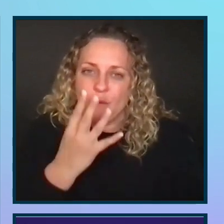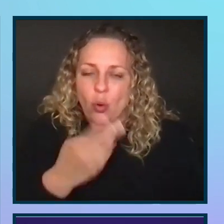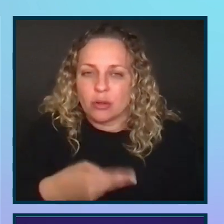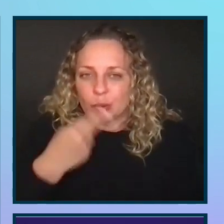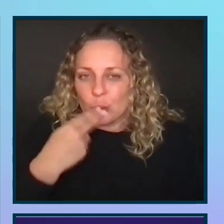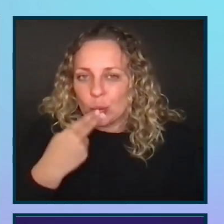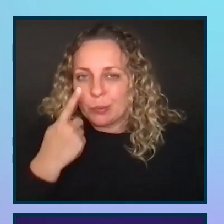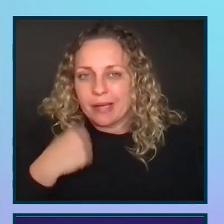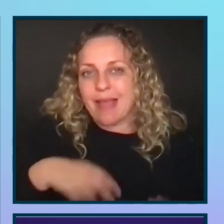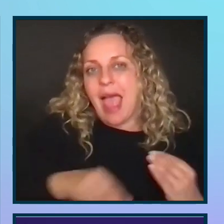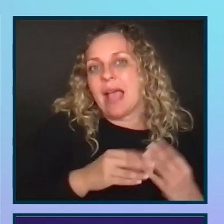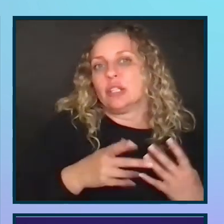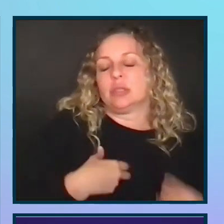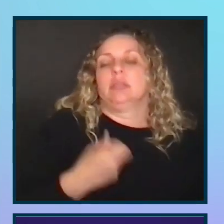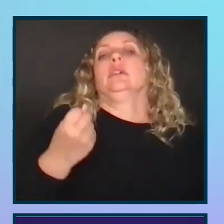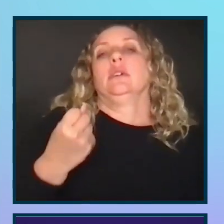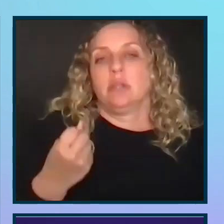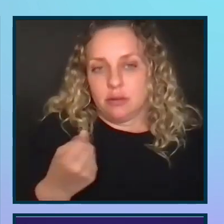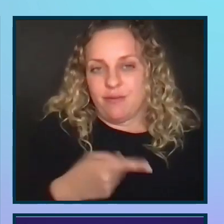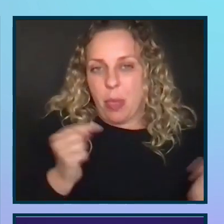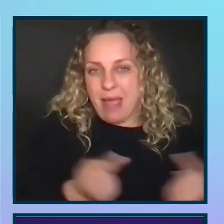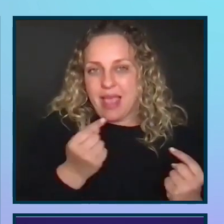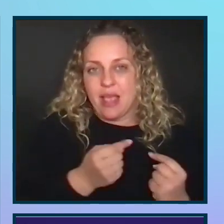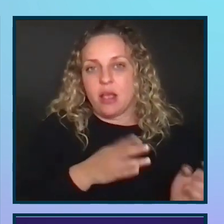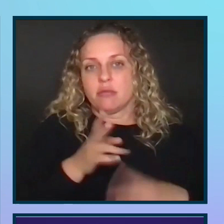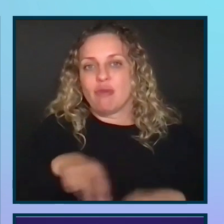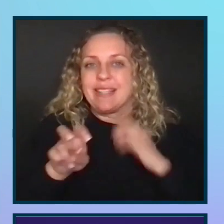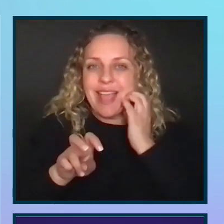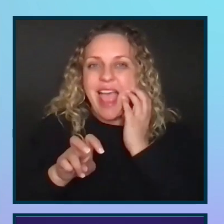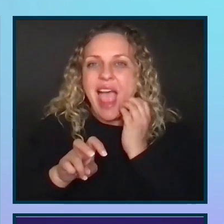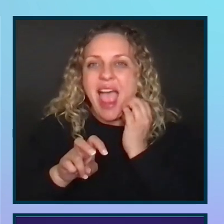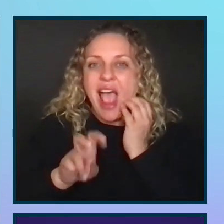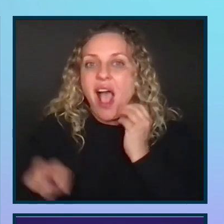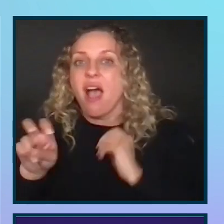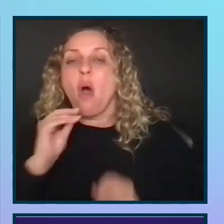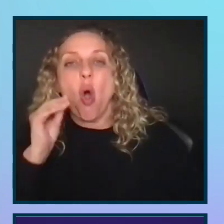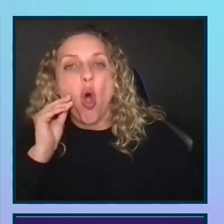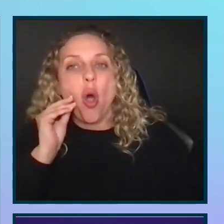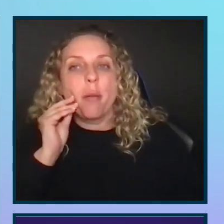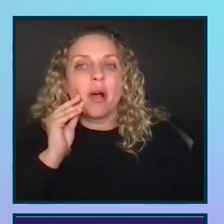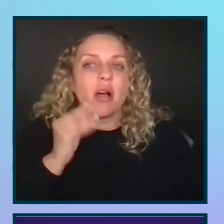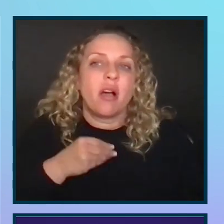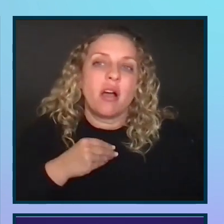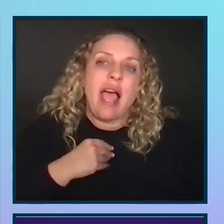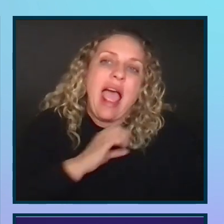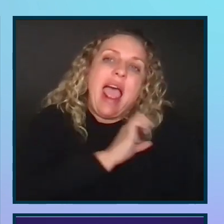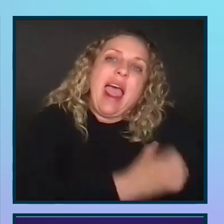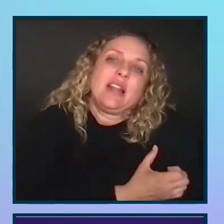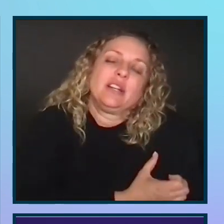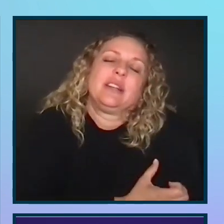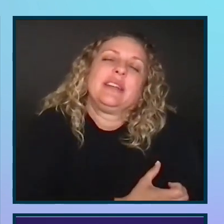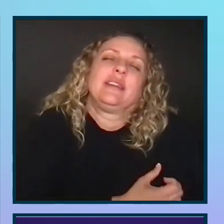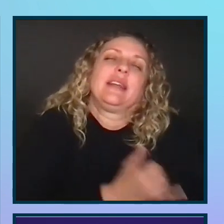they have that extra spoon being taken away from them from the pain. Transit, on the way home, they were so low on spoons, they actually had to pay for